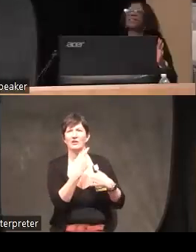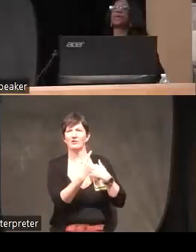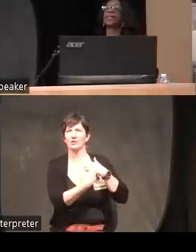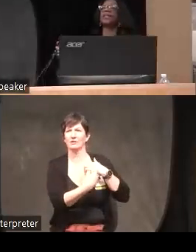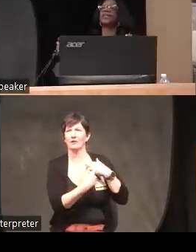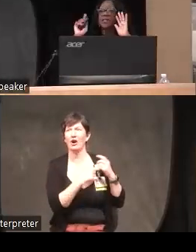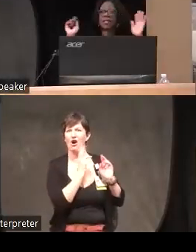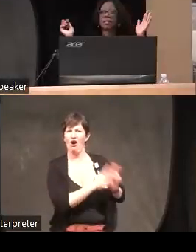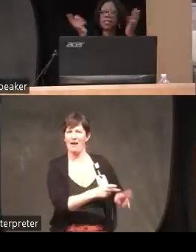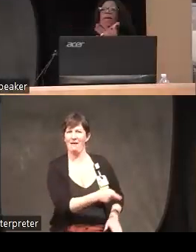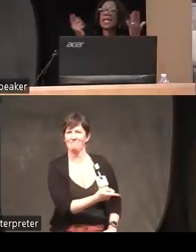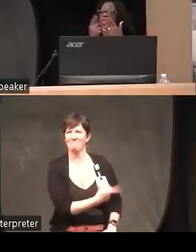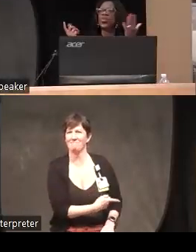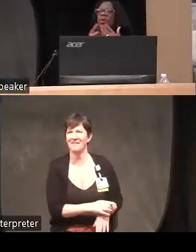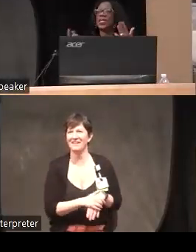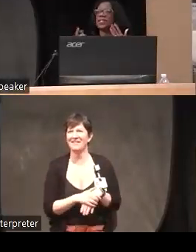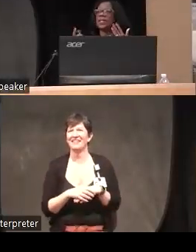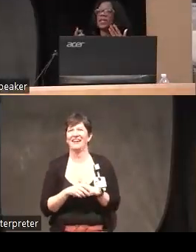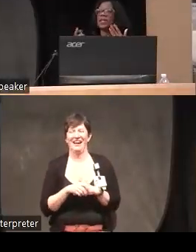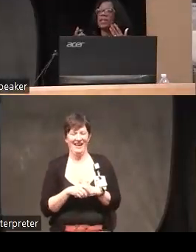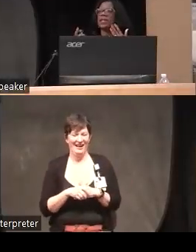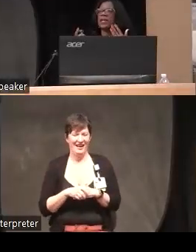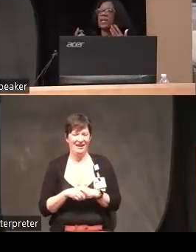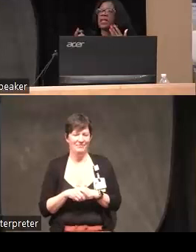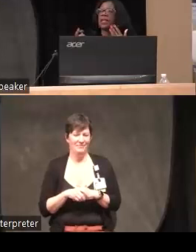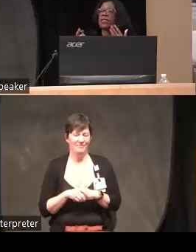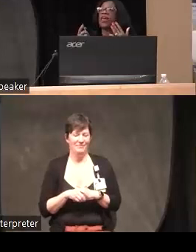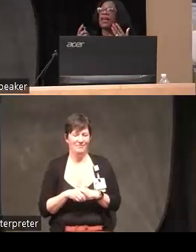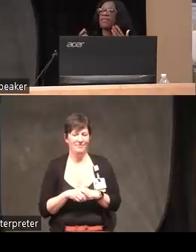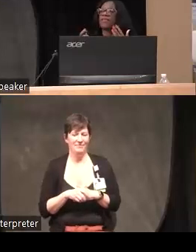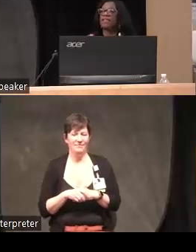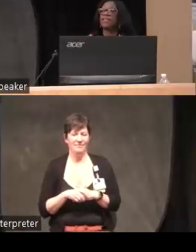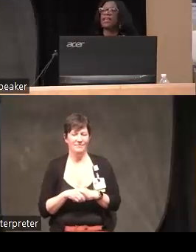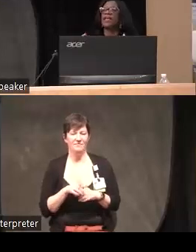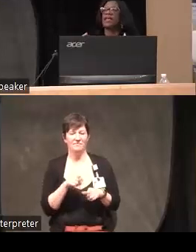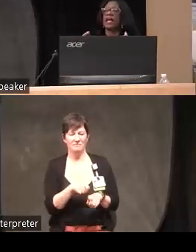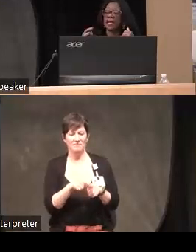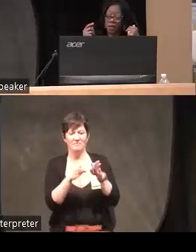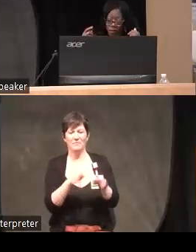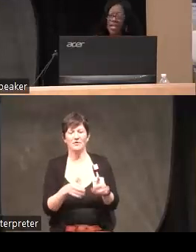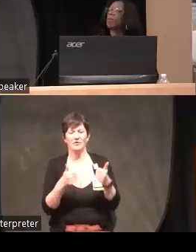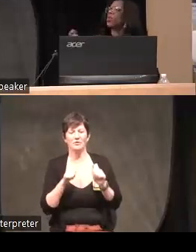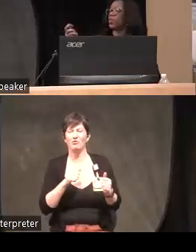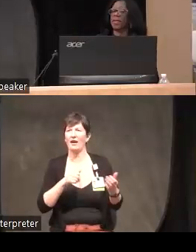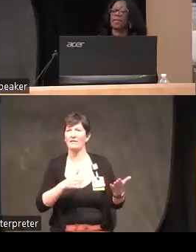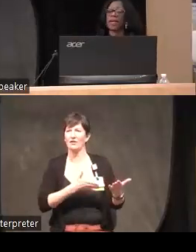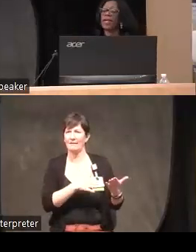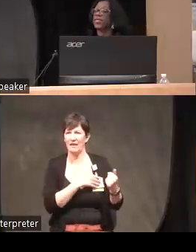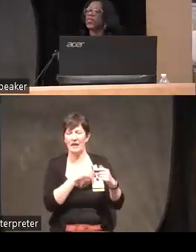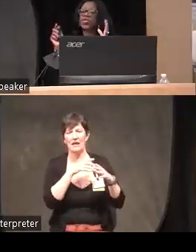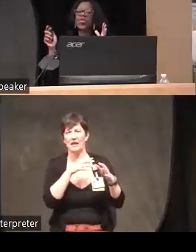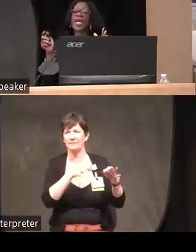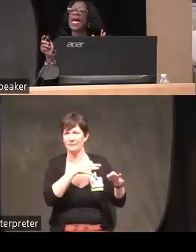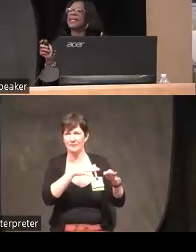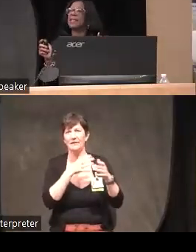something systemically to mask who was trying out for the symphony, and we got more women, right?